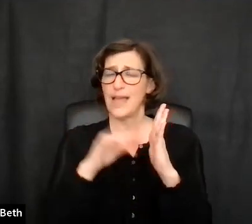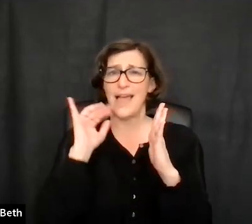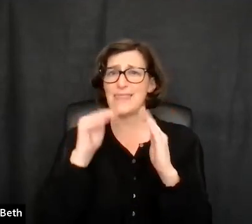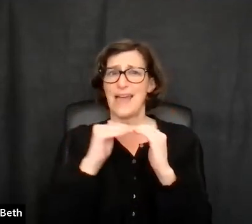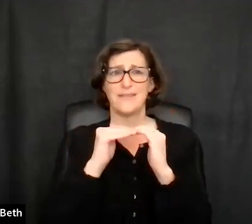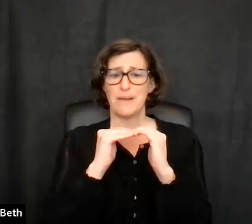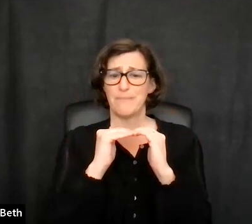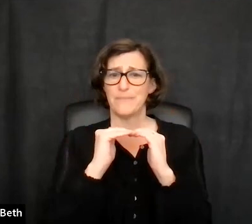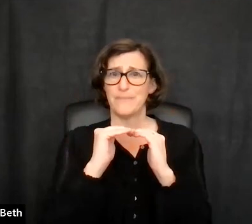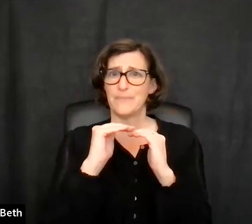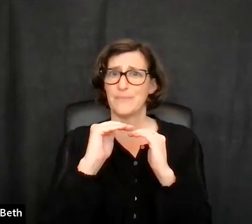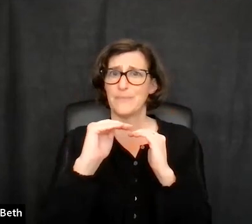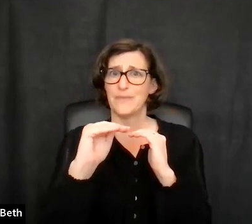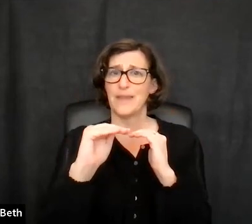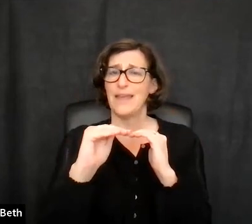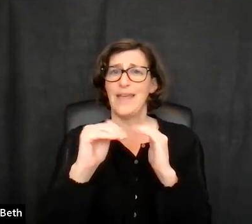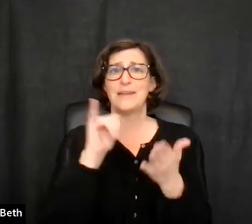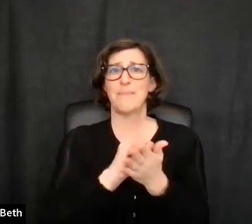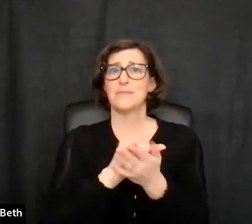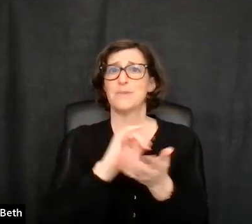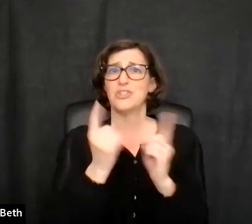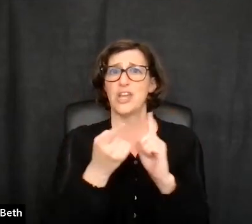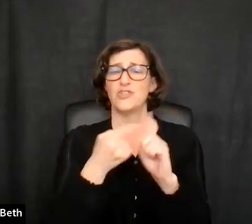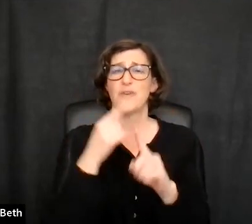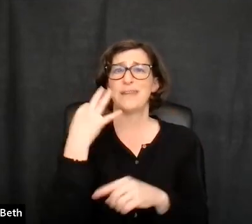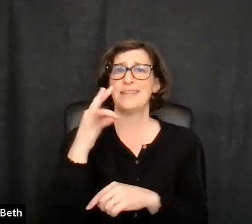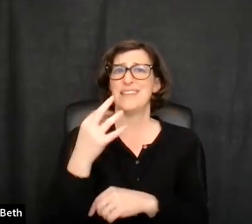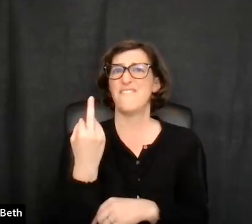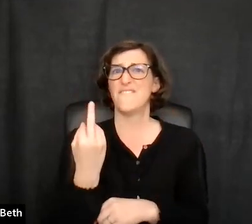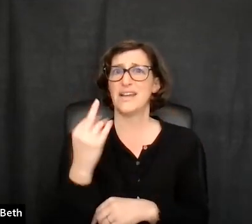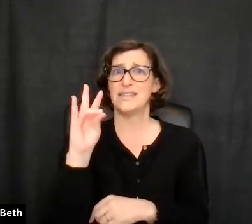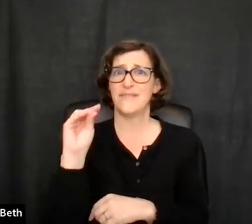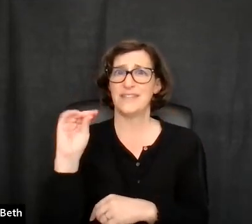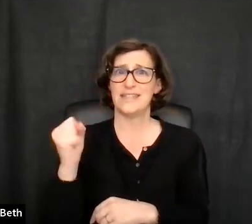for and unchangeable since the 1970s, right? Sorry.